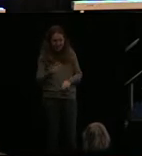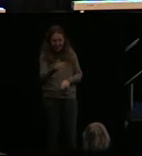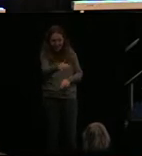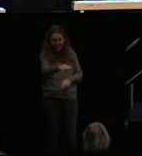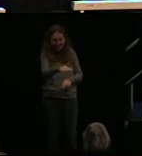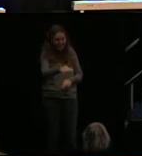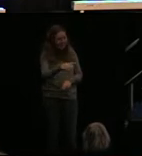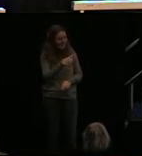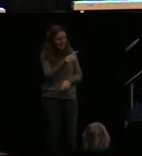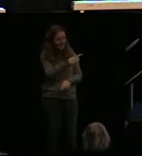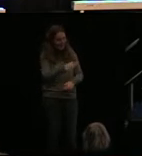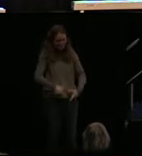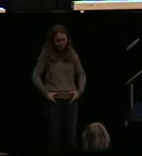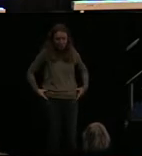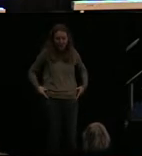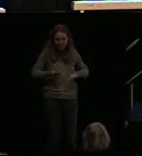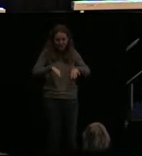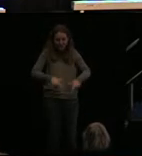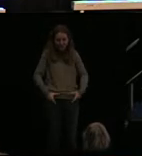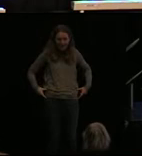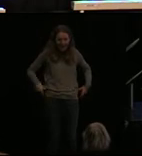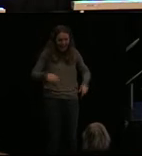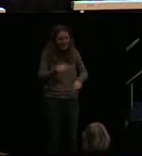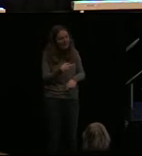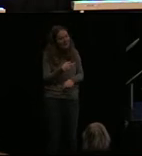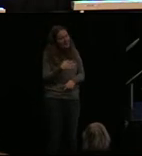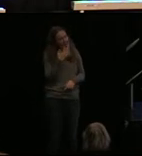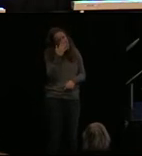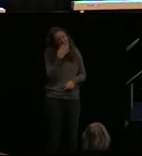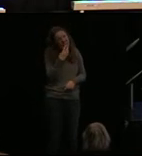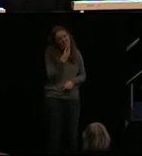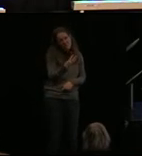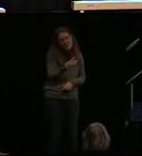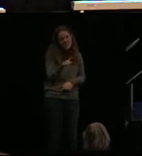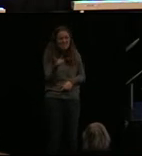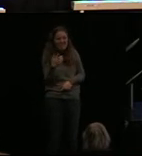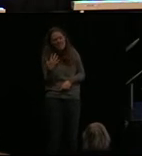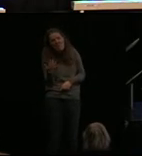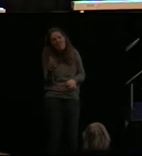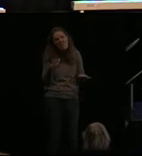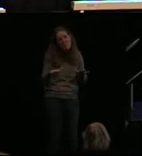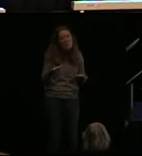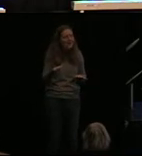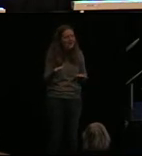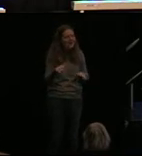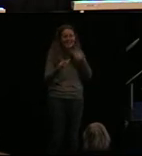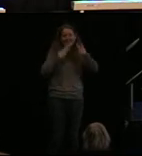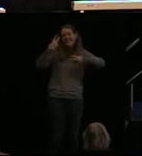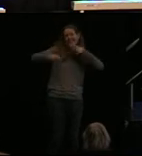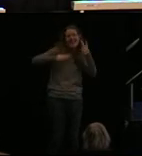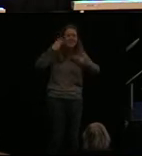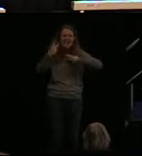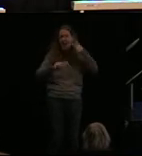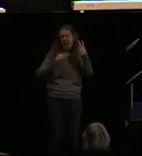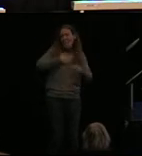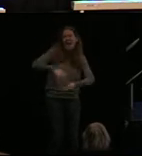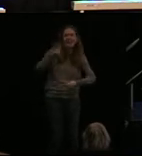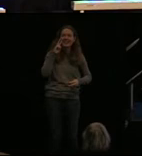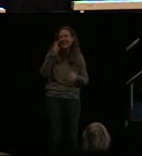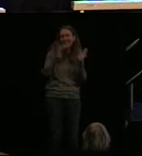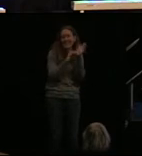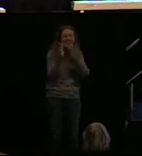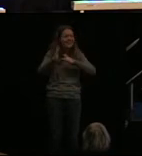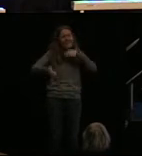paddling pool in his trunks at the age of about 3 or 4, singing at the top of his, "We want to see